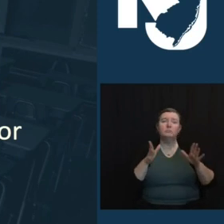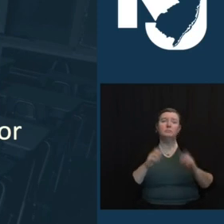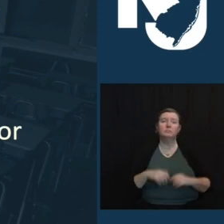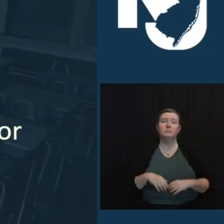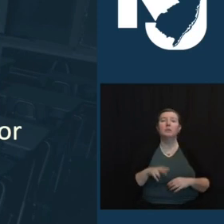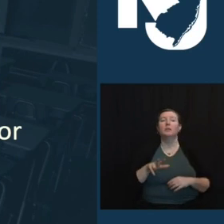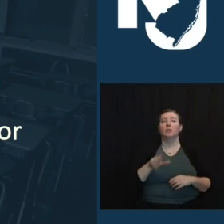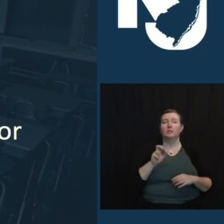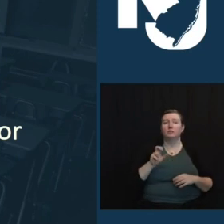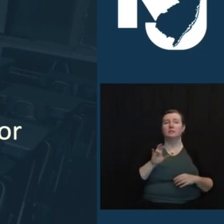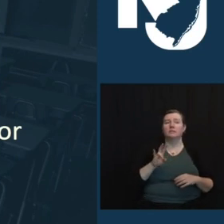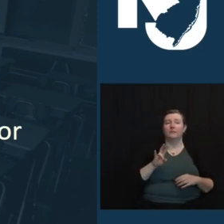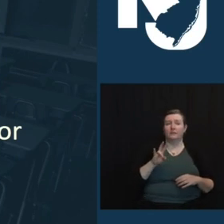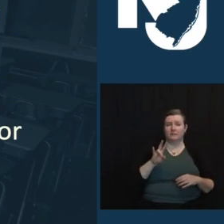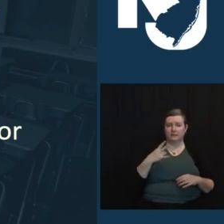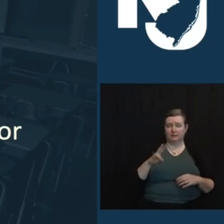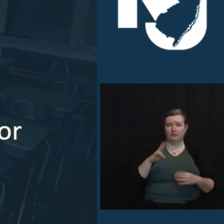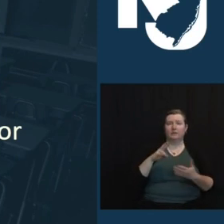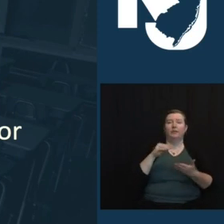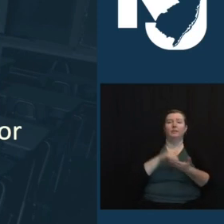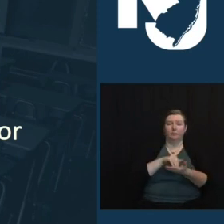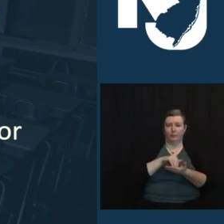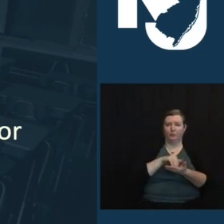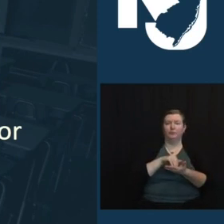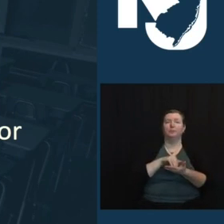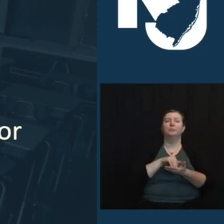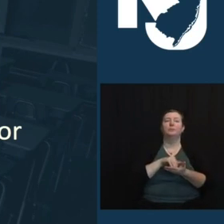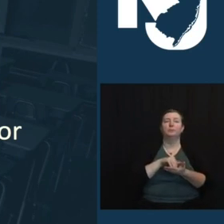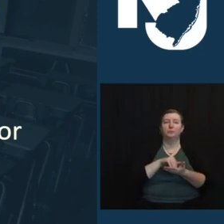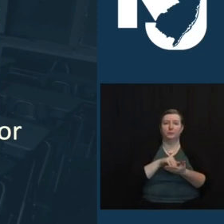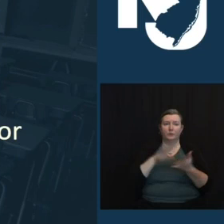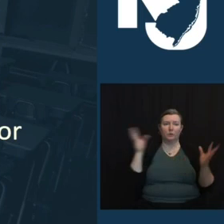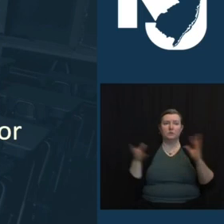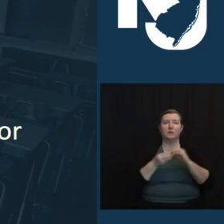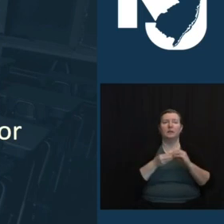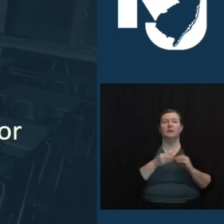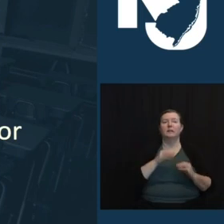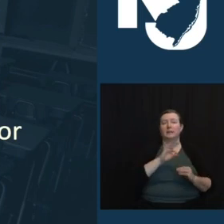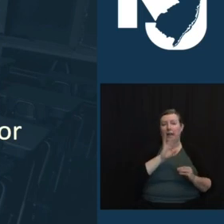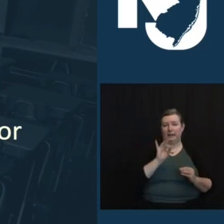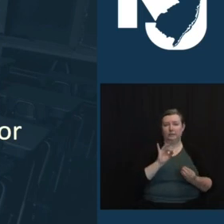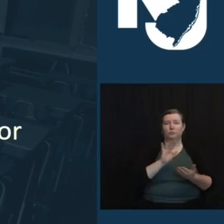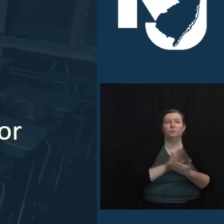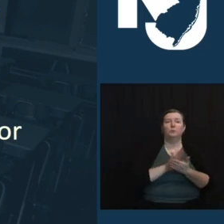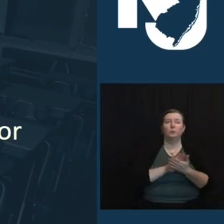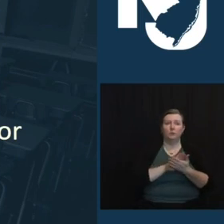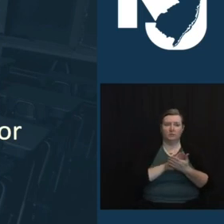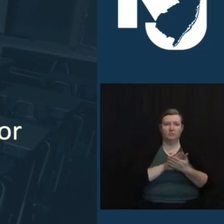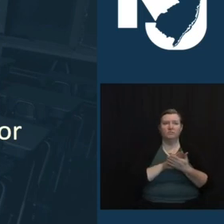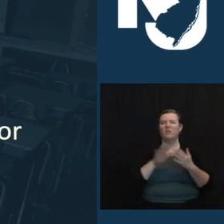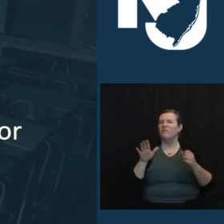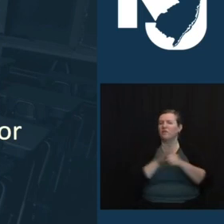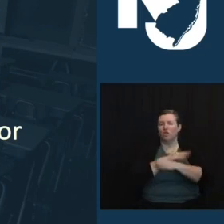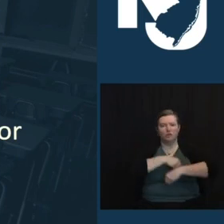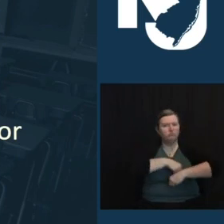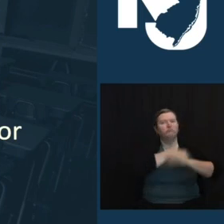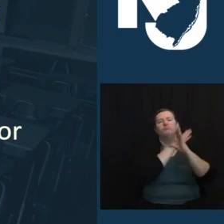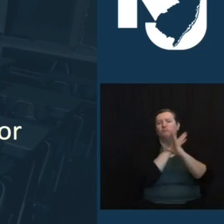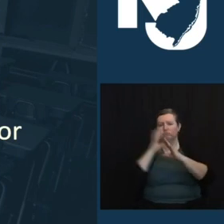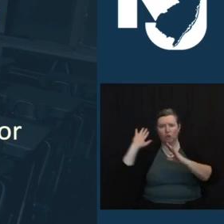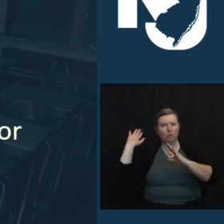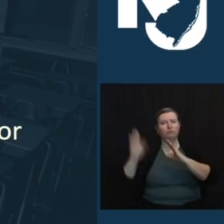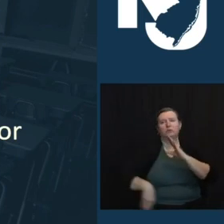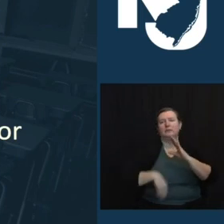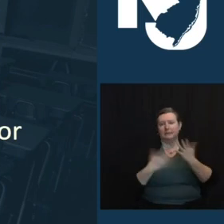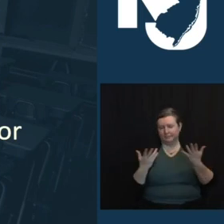317,000 plus in 98 schools who are still, or districts, who are still on full-time remote learning. But again,